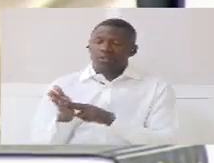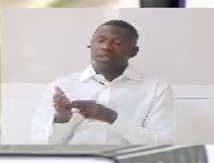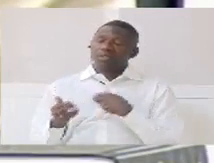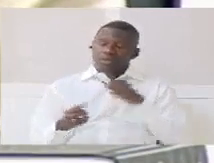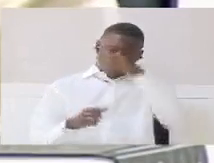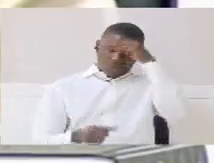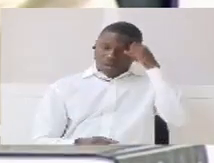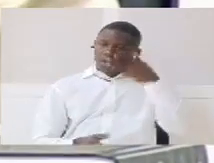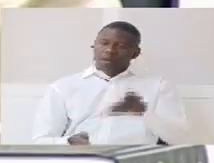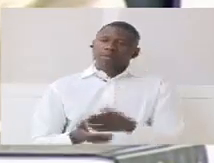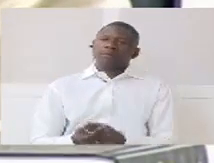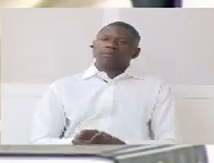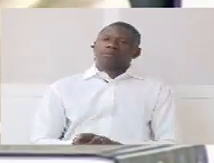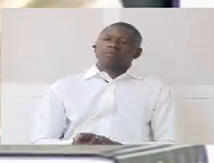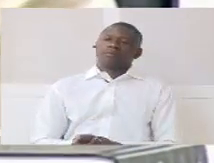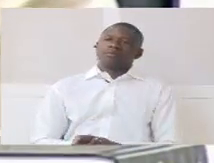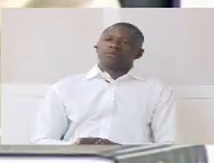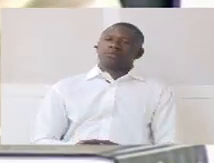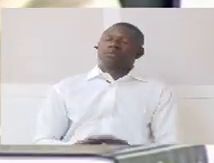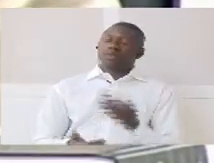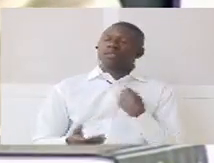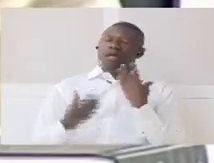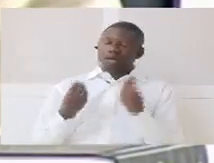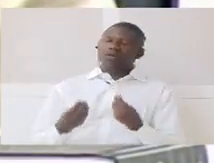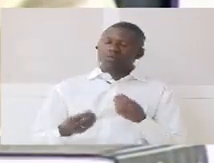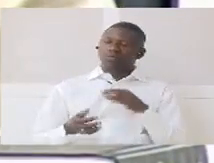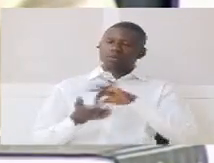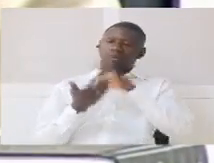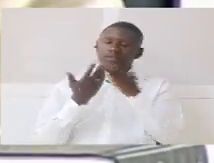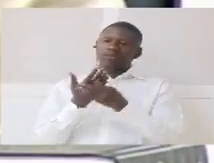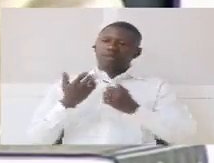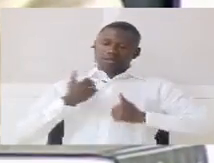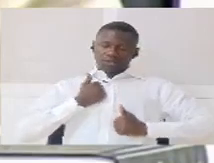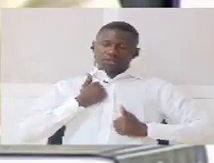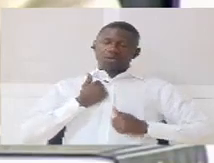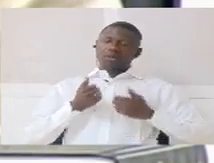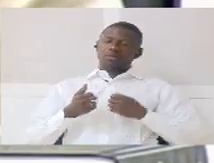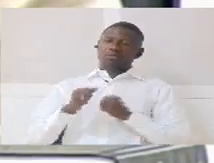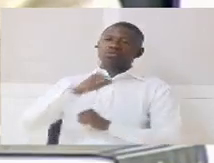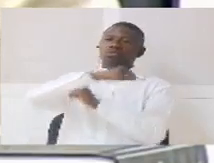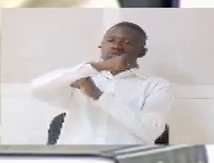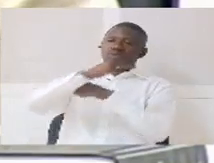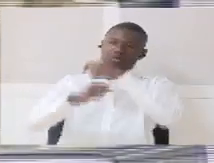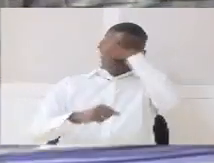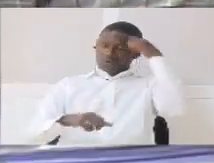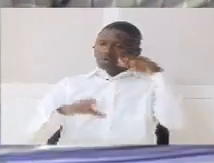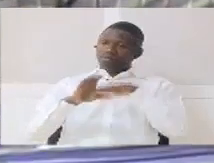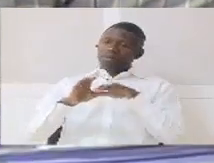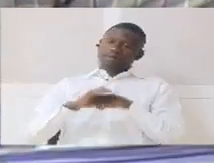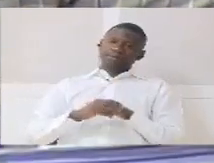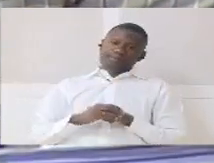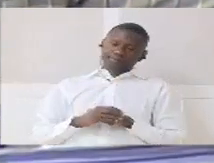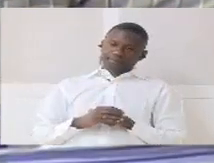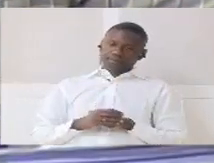him, we need the interior Olinyama as a support staff. And that was how I was transferred to the interior as a support staff. So around